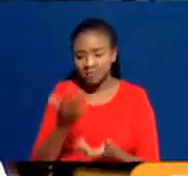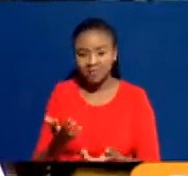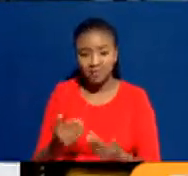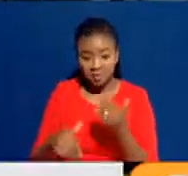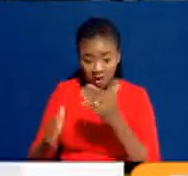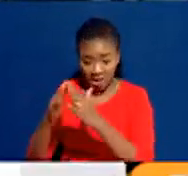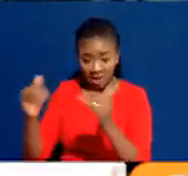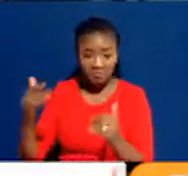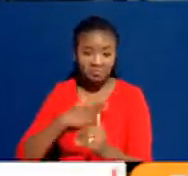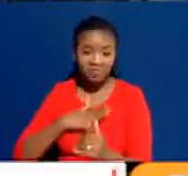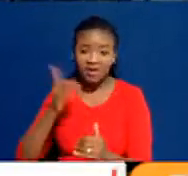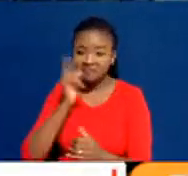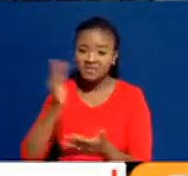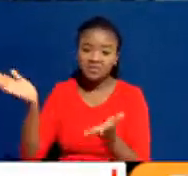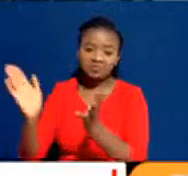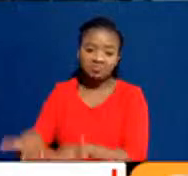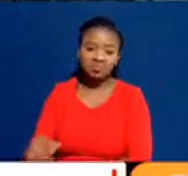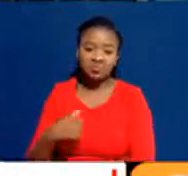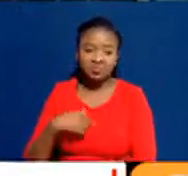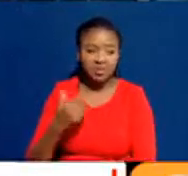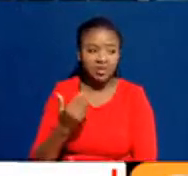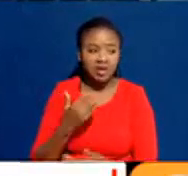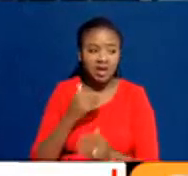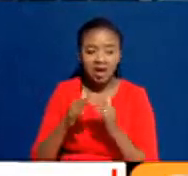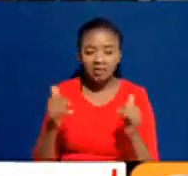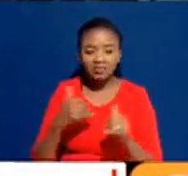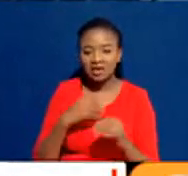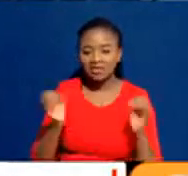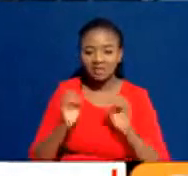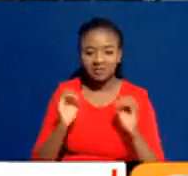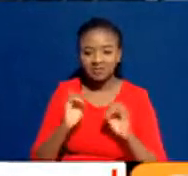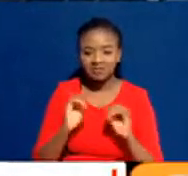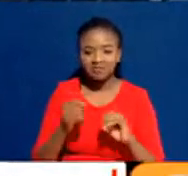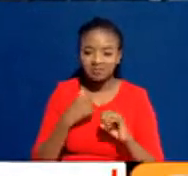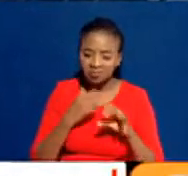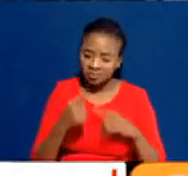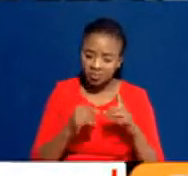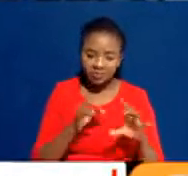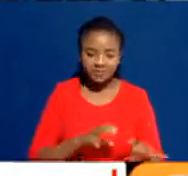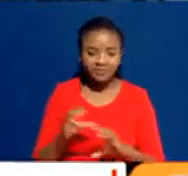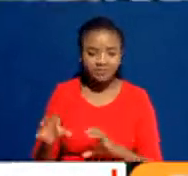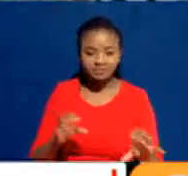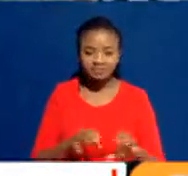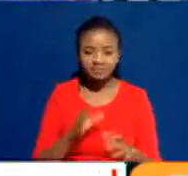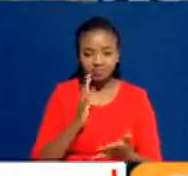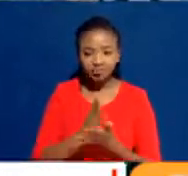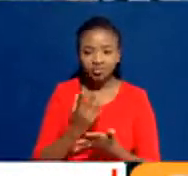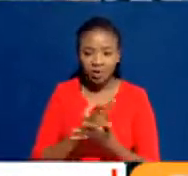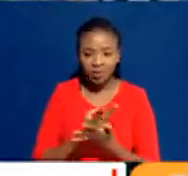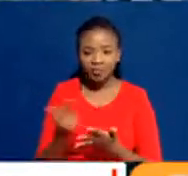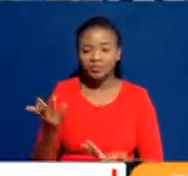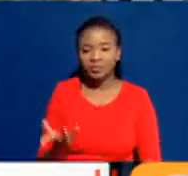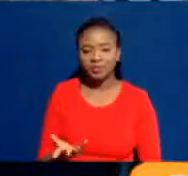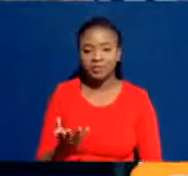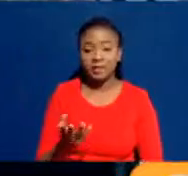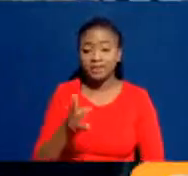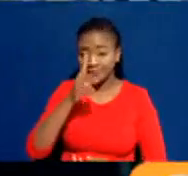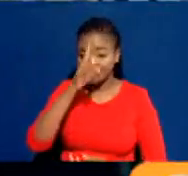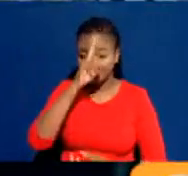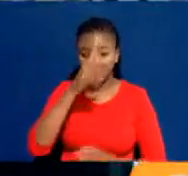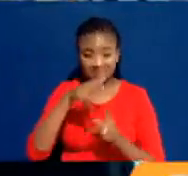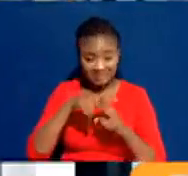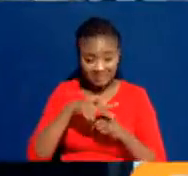house again. I'm still homeless. Yes, I'm still suffering. It's 2 weeks. Police have launched